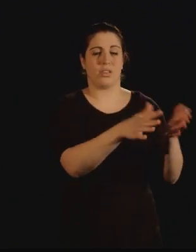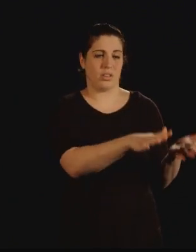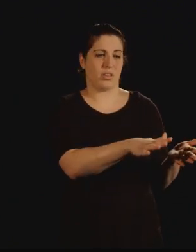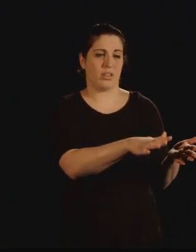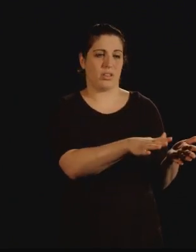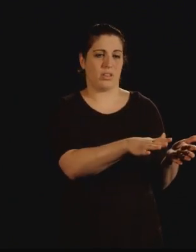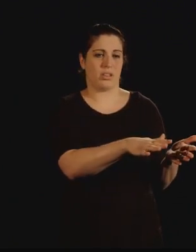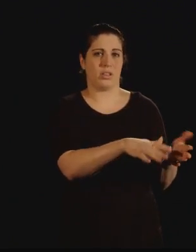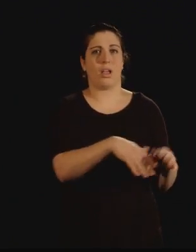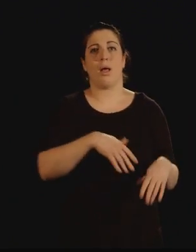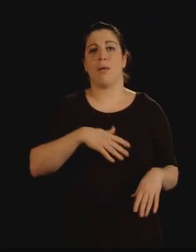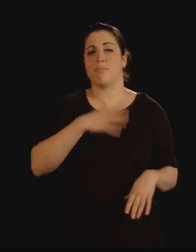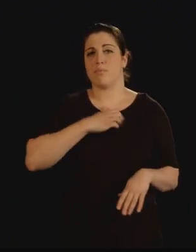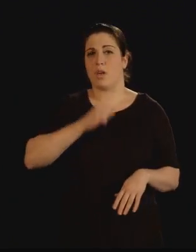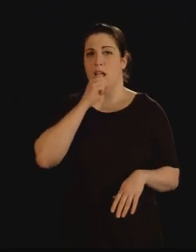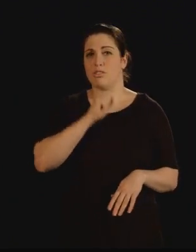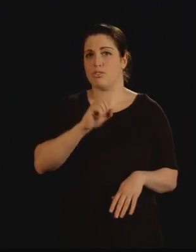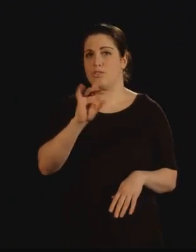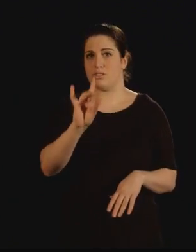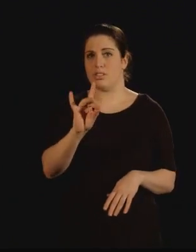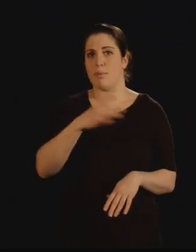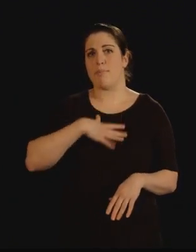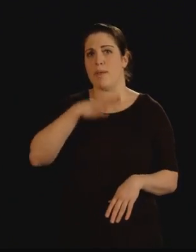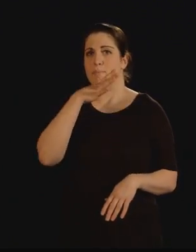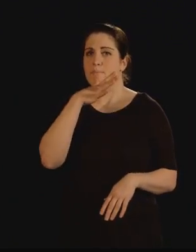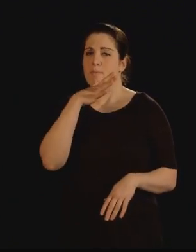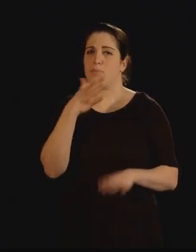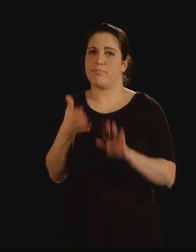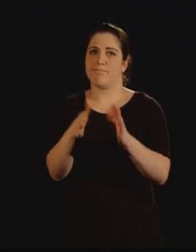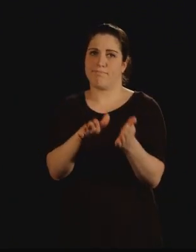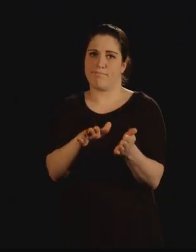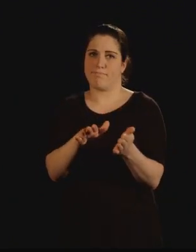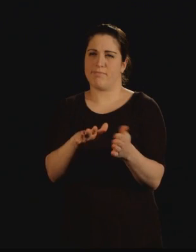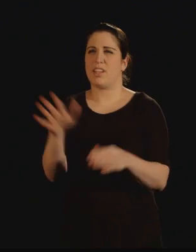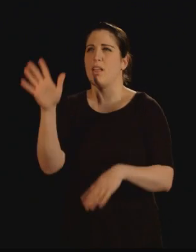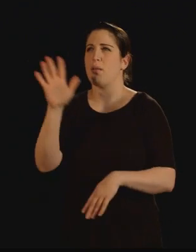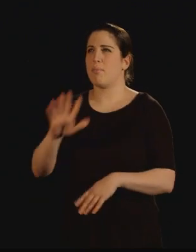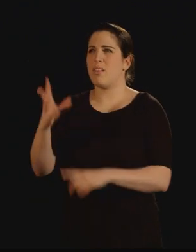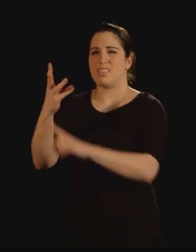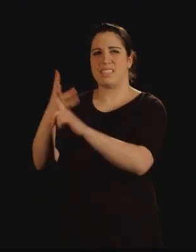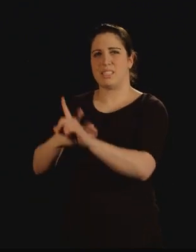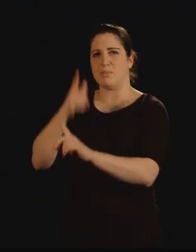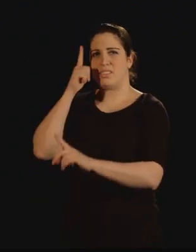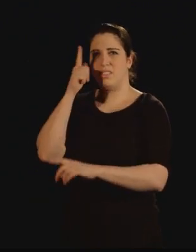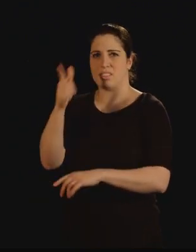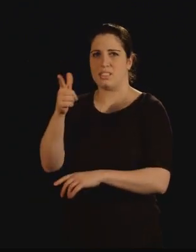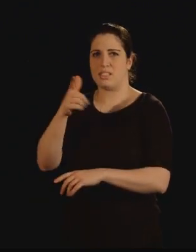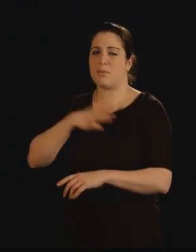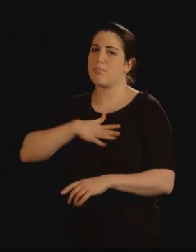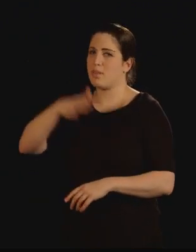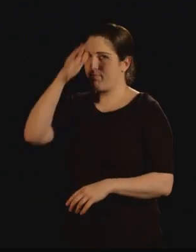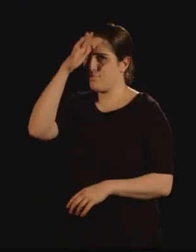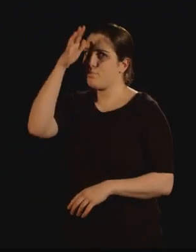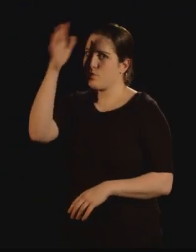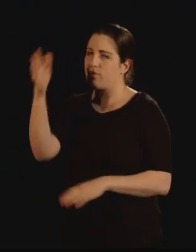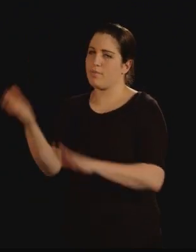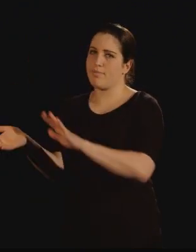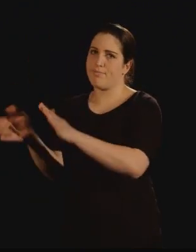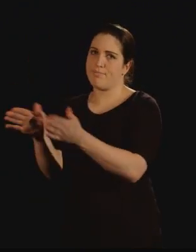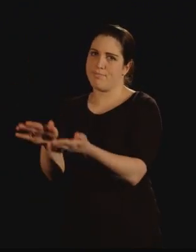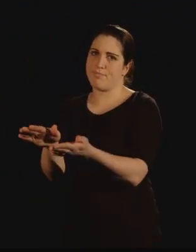passed. At 8, my mother. And about 6 months after my mother, my paternal